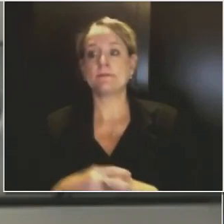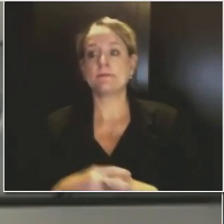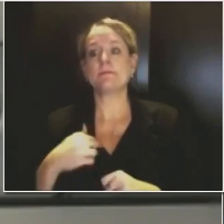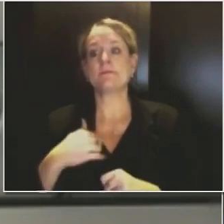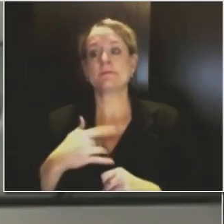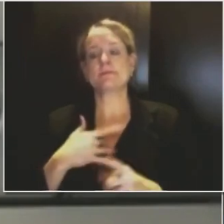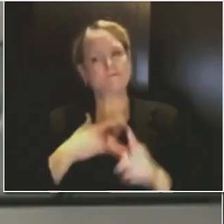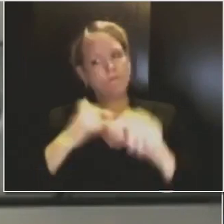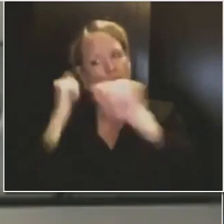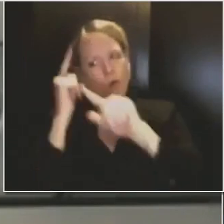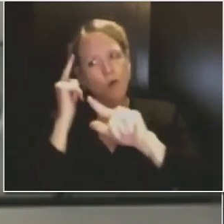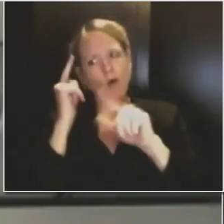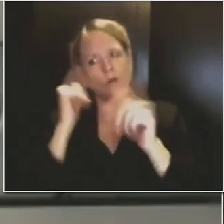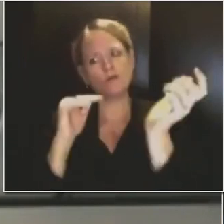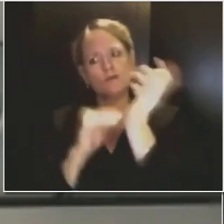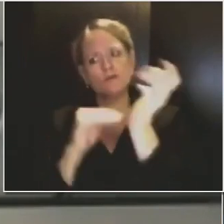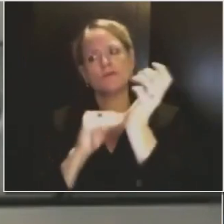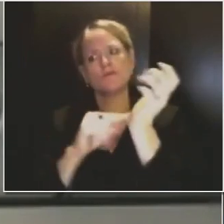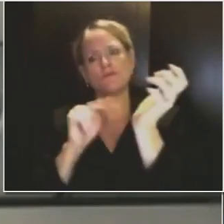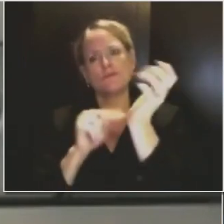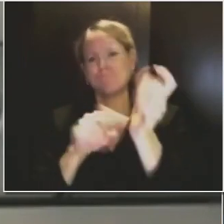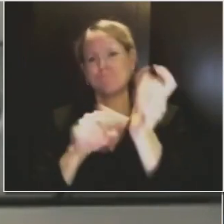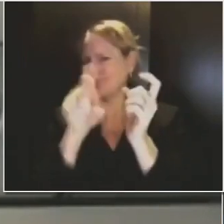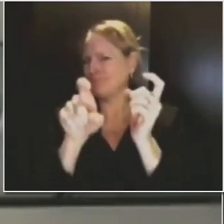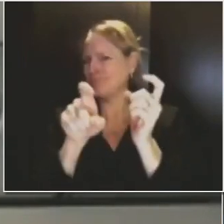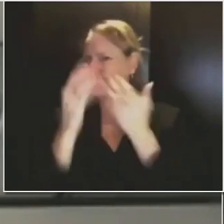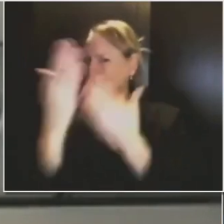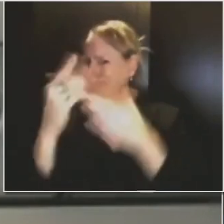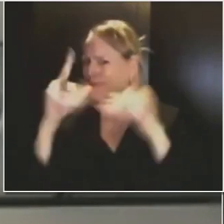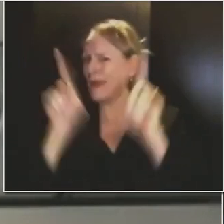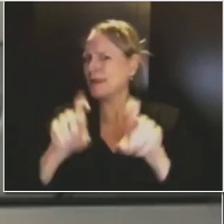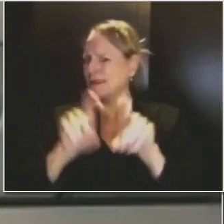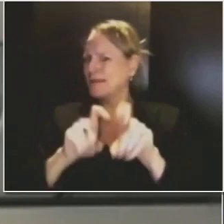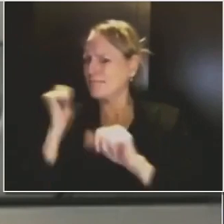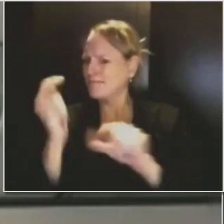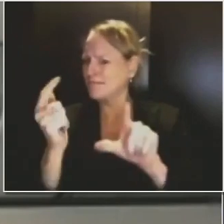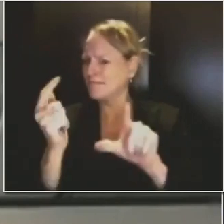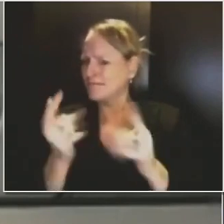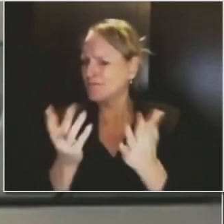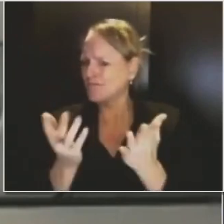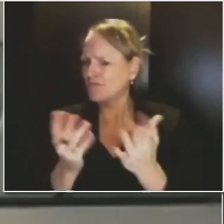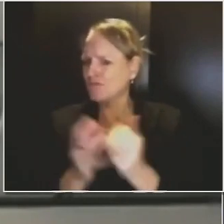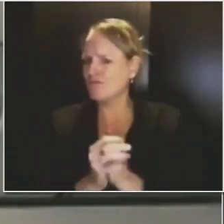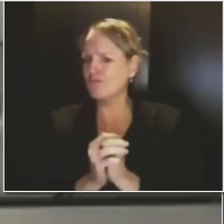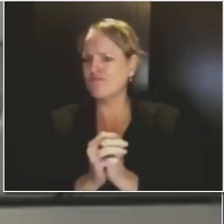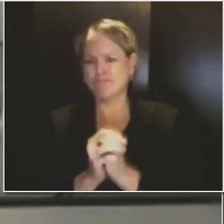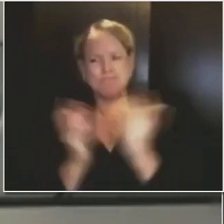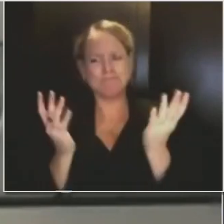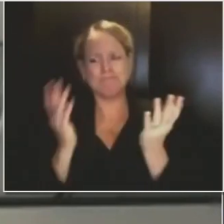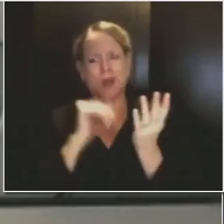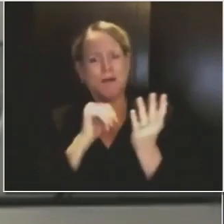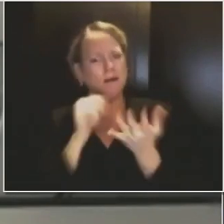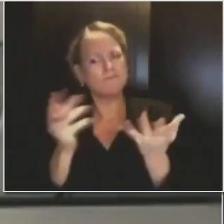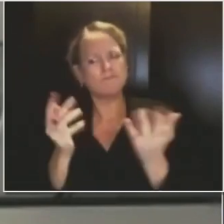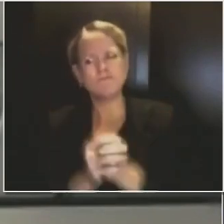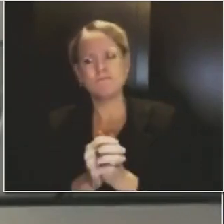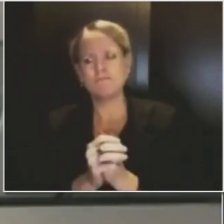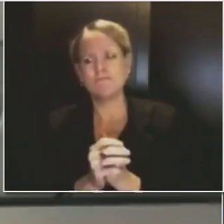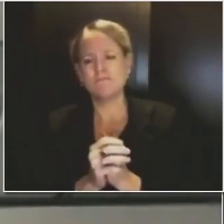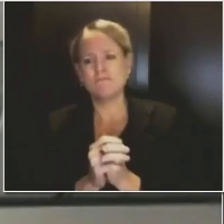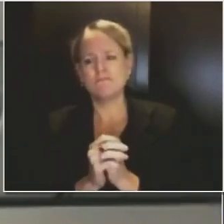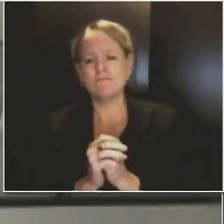someone can isolate at home safely without coming in for a test. There are valid reasons why we can safely proceed without testing